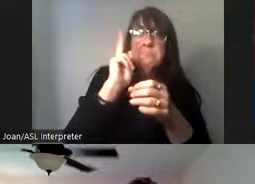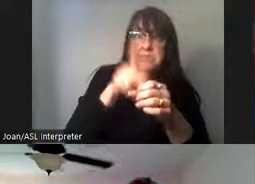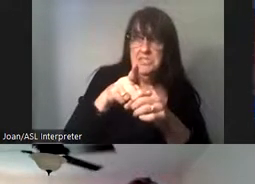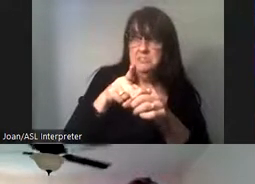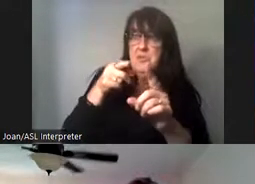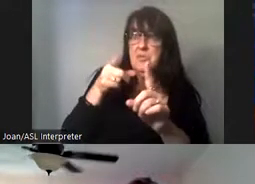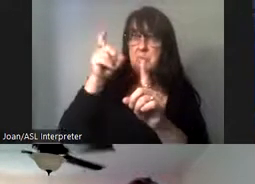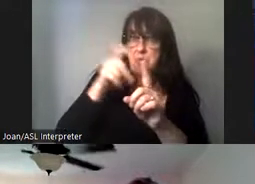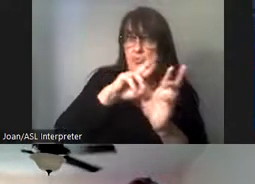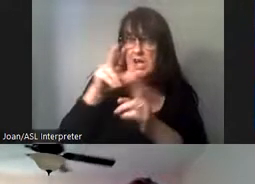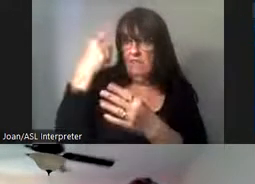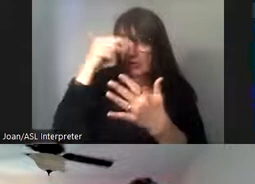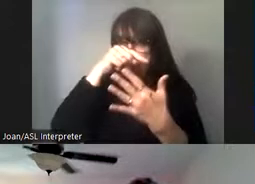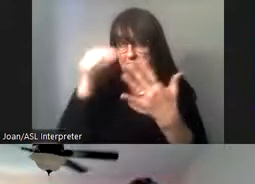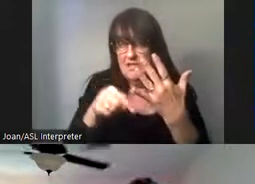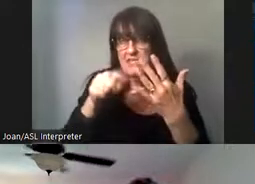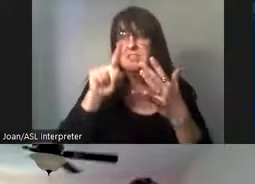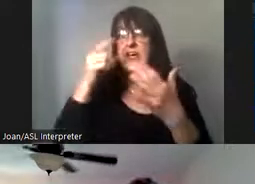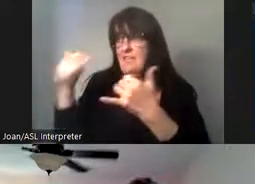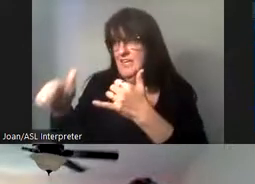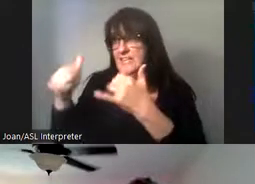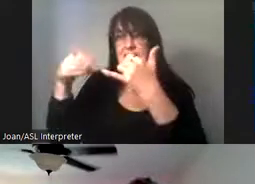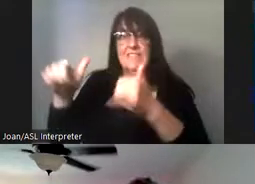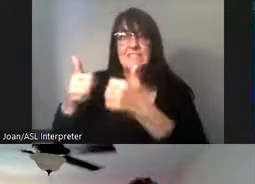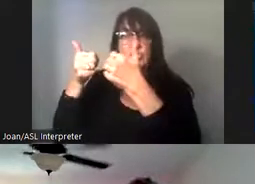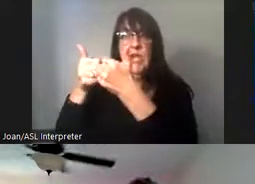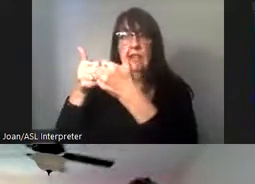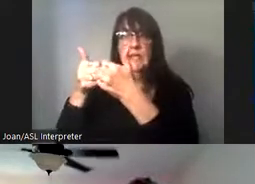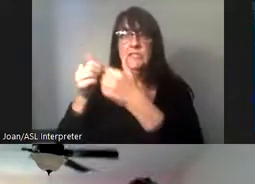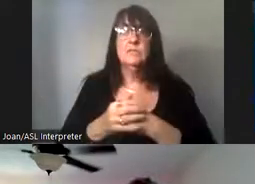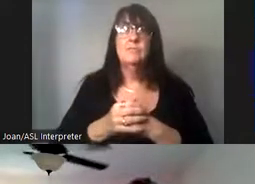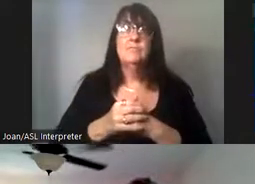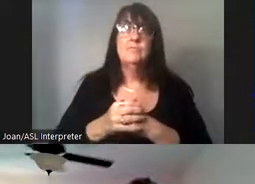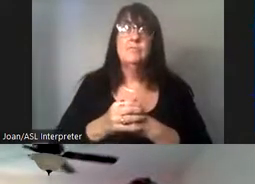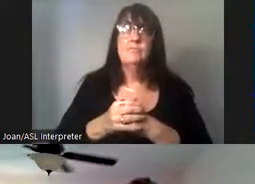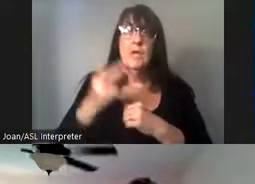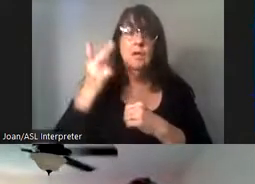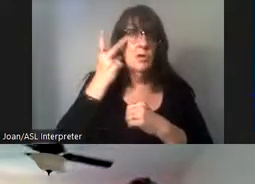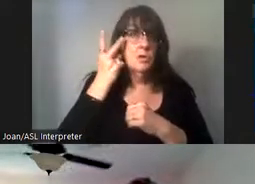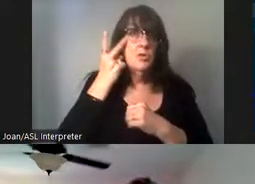what we're ready for. This is where it's a challenge. And you saw, and it was already